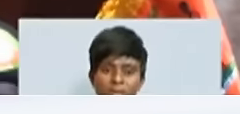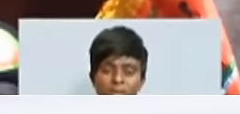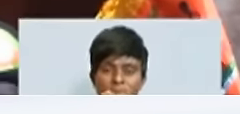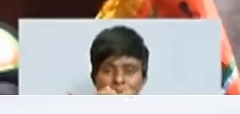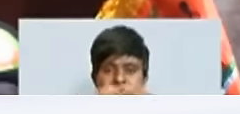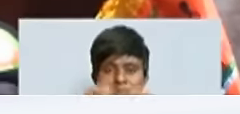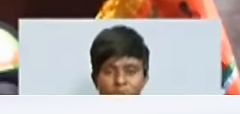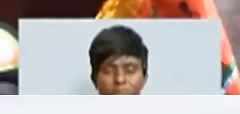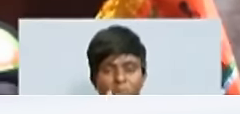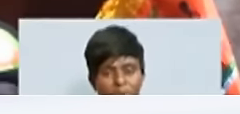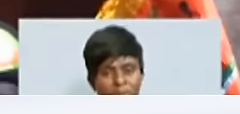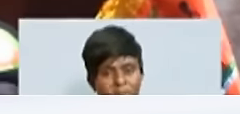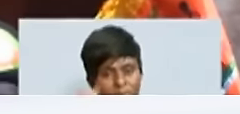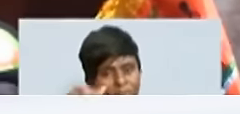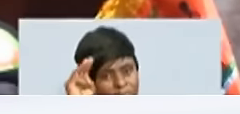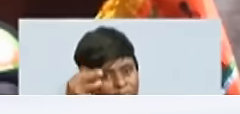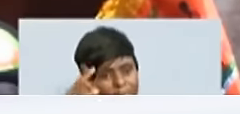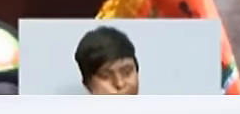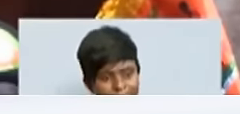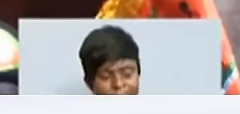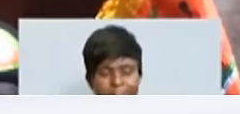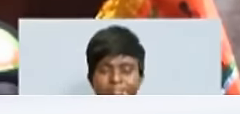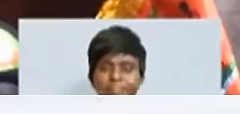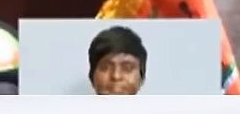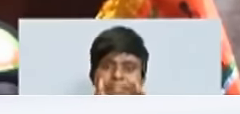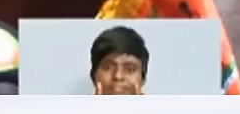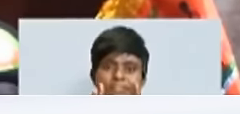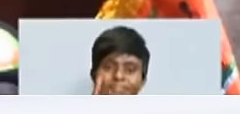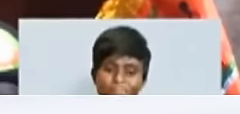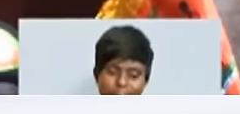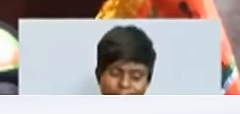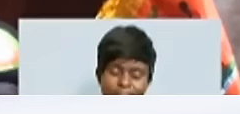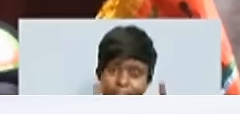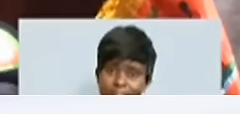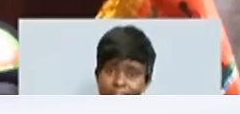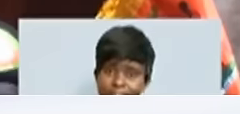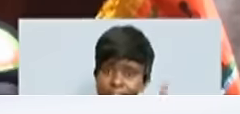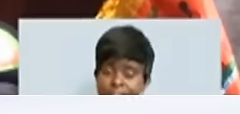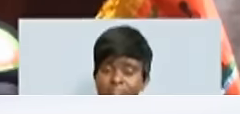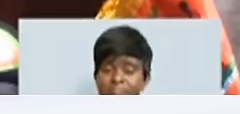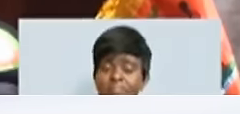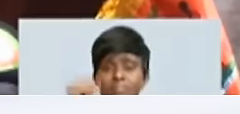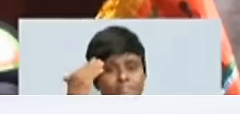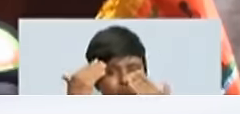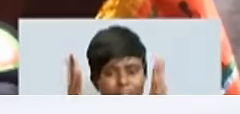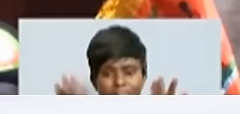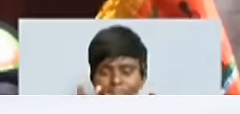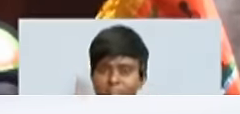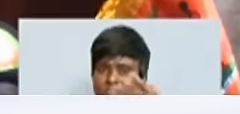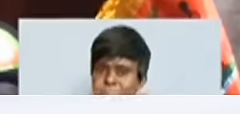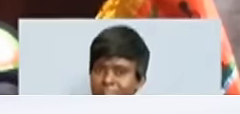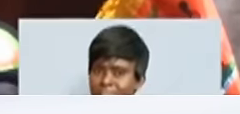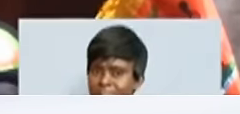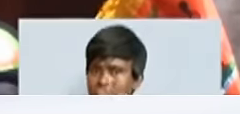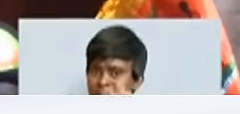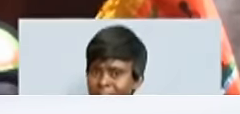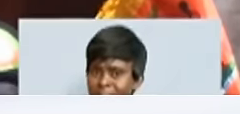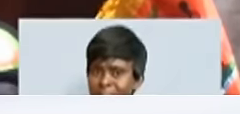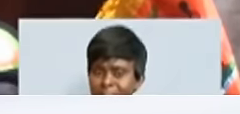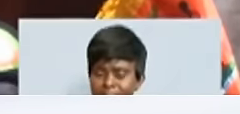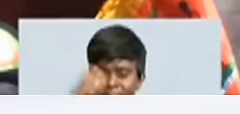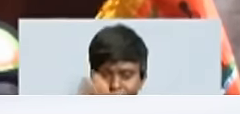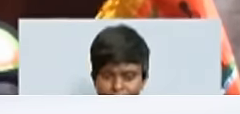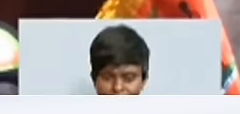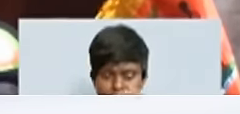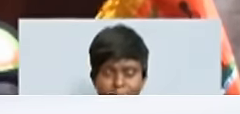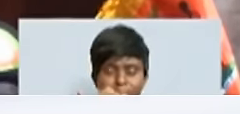appreciate the work of the Minister of Finance in that scope, regular reporting, because citizens need to know what's happening with their money. The